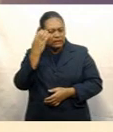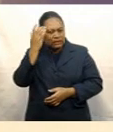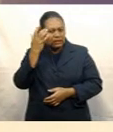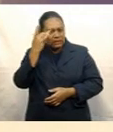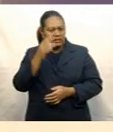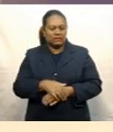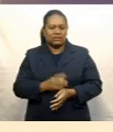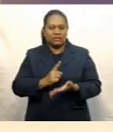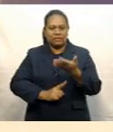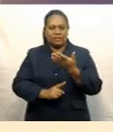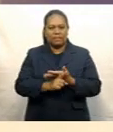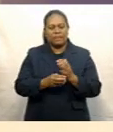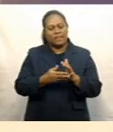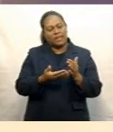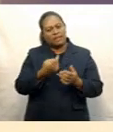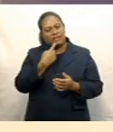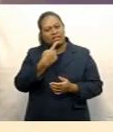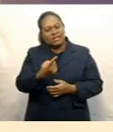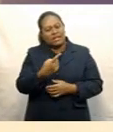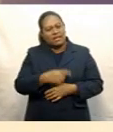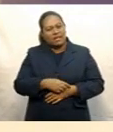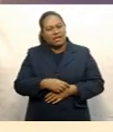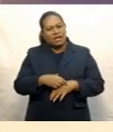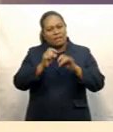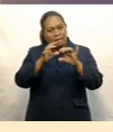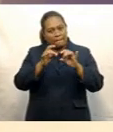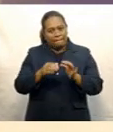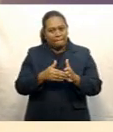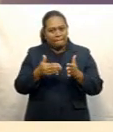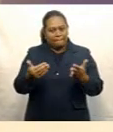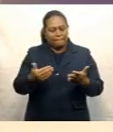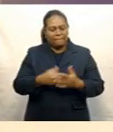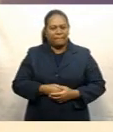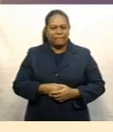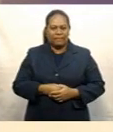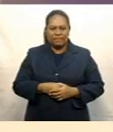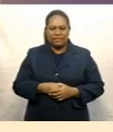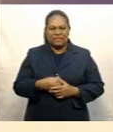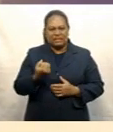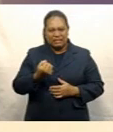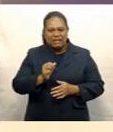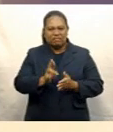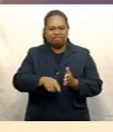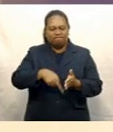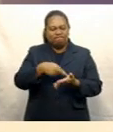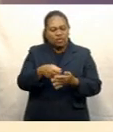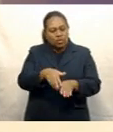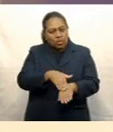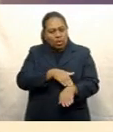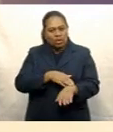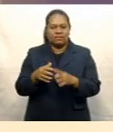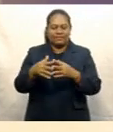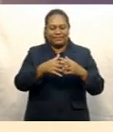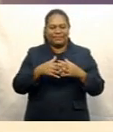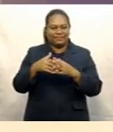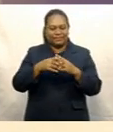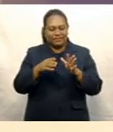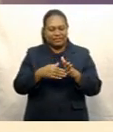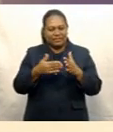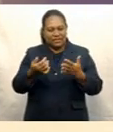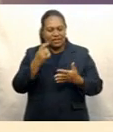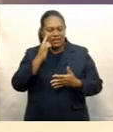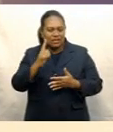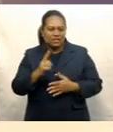hikes. He mentioned that the Aussie economy is still in the recovery phase. Meanwhile, the U.S. Federal Reserve kept